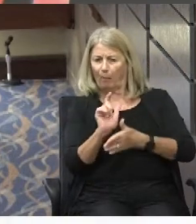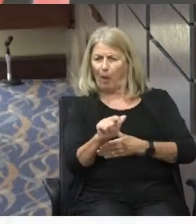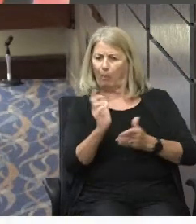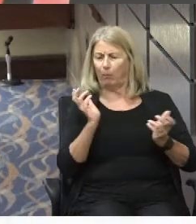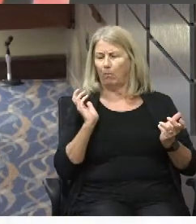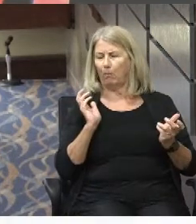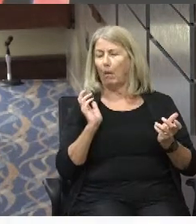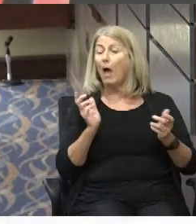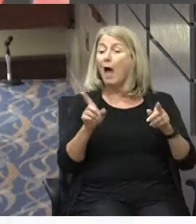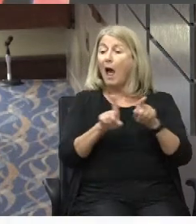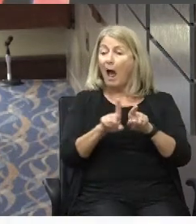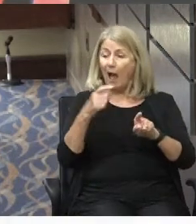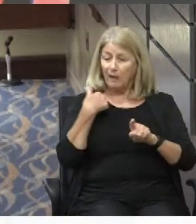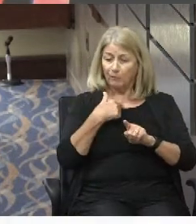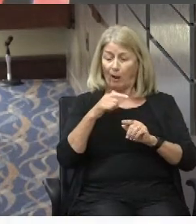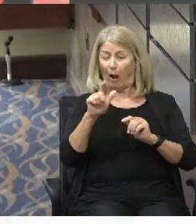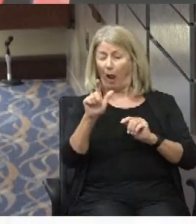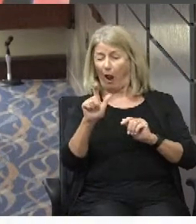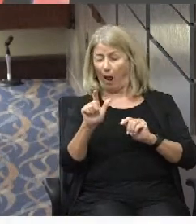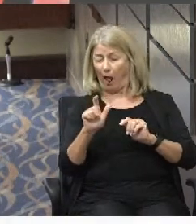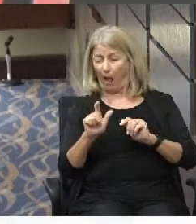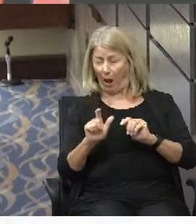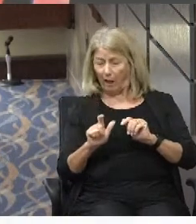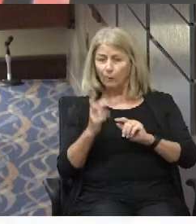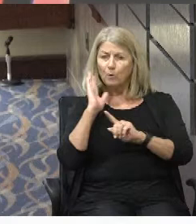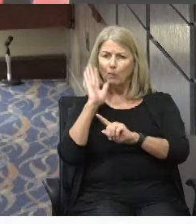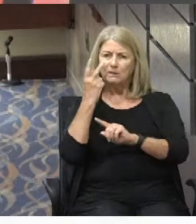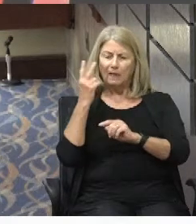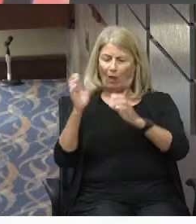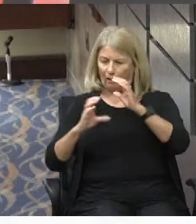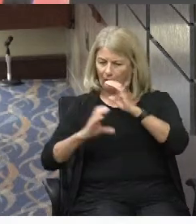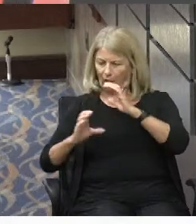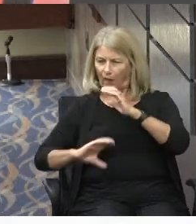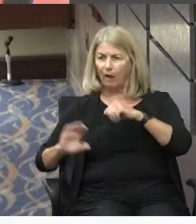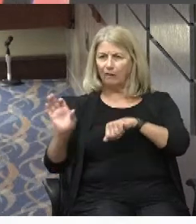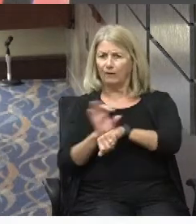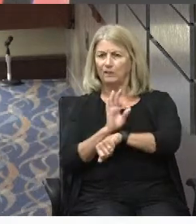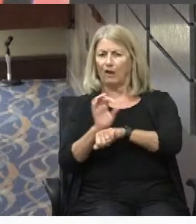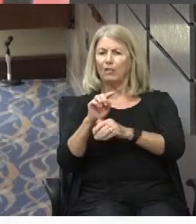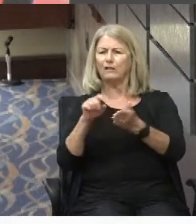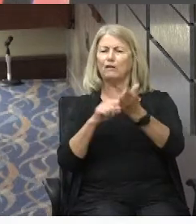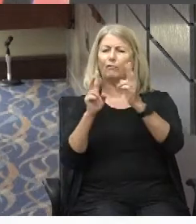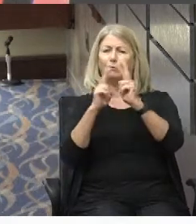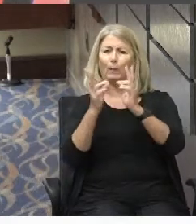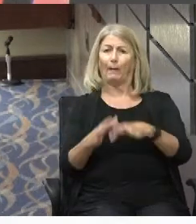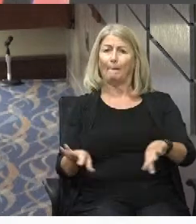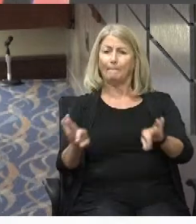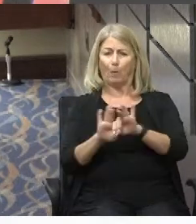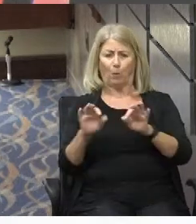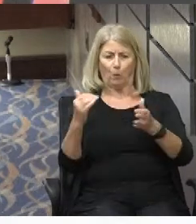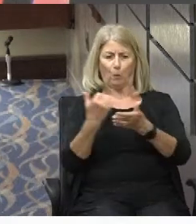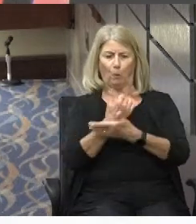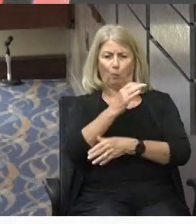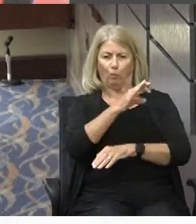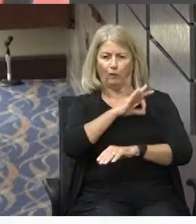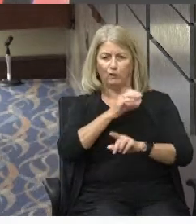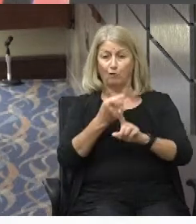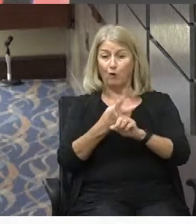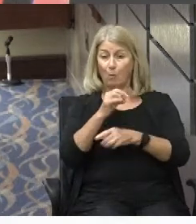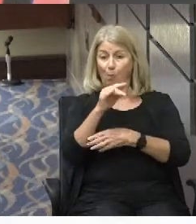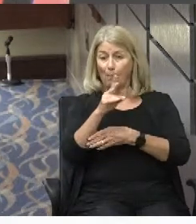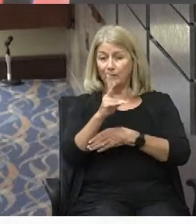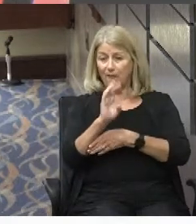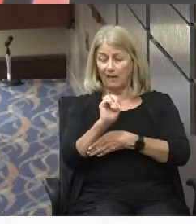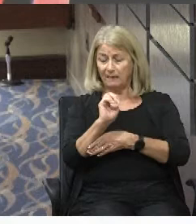So as we kind of scroll down a little bit, you'll see this search function. This is an extremely important new feature on our website. This